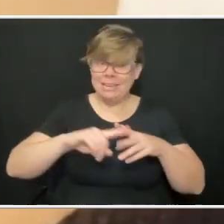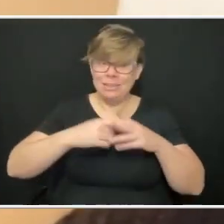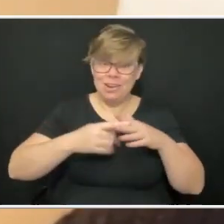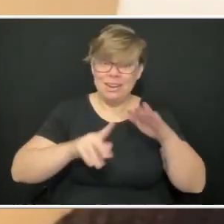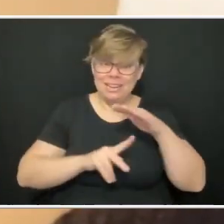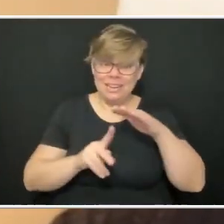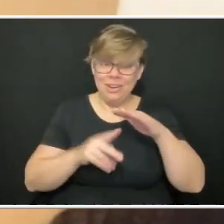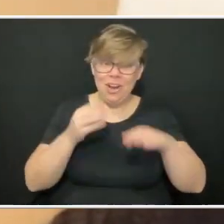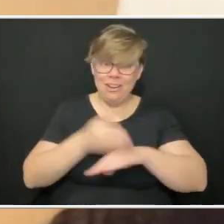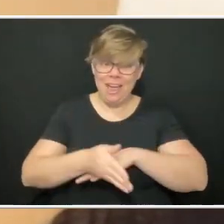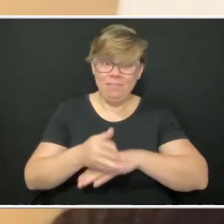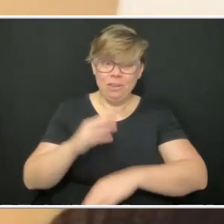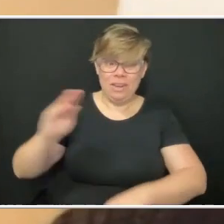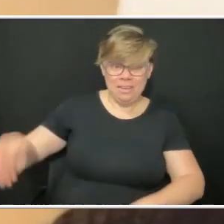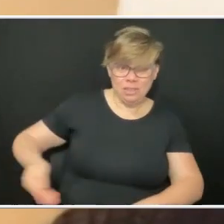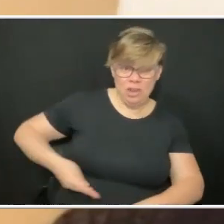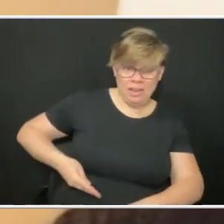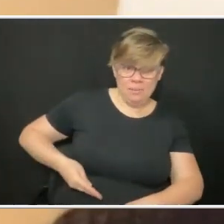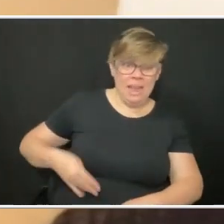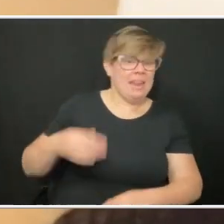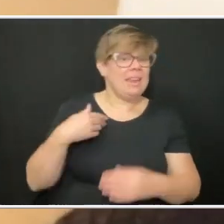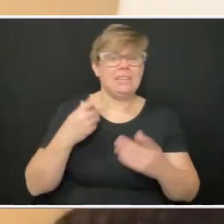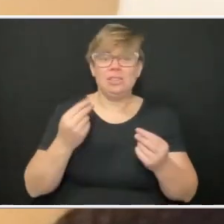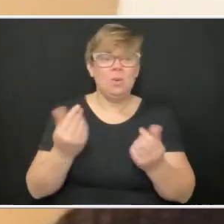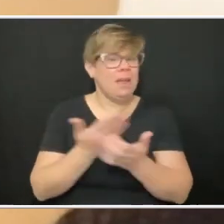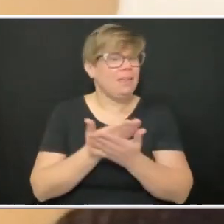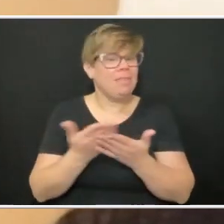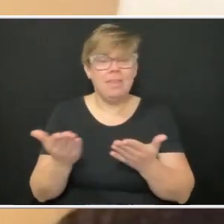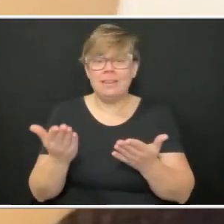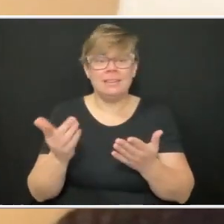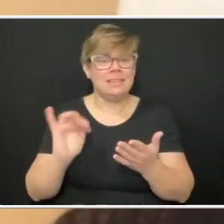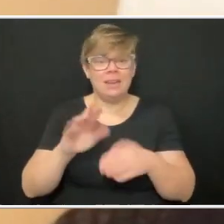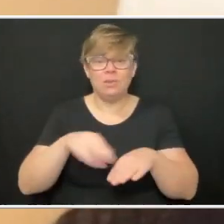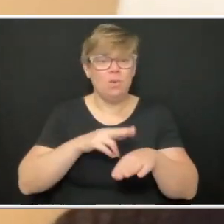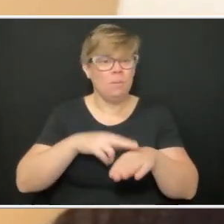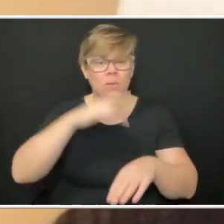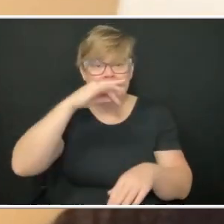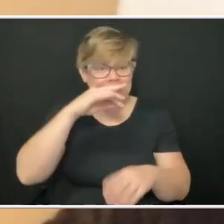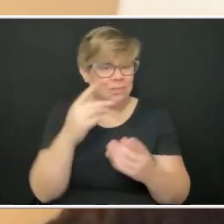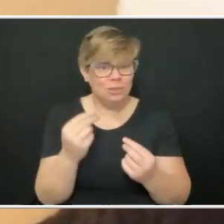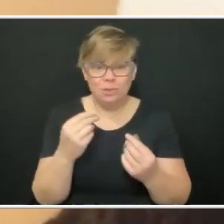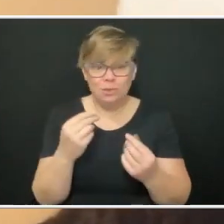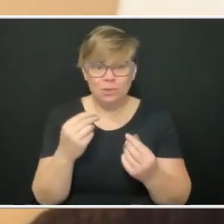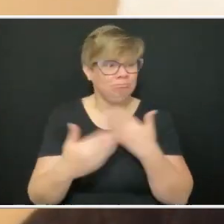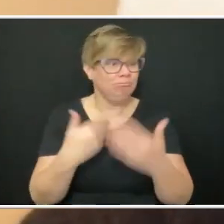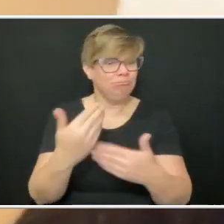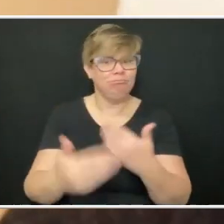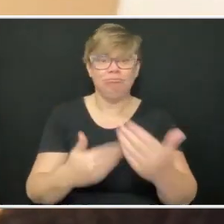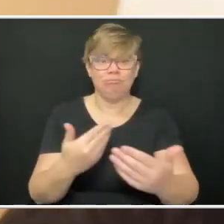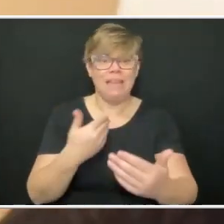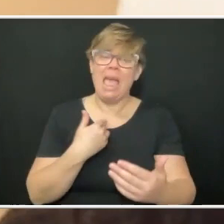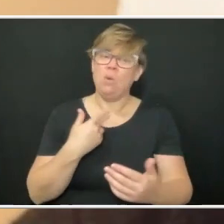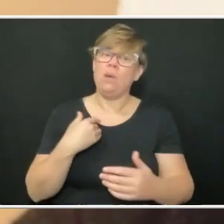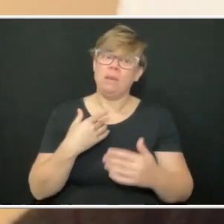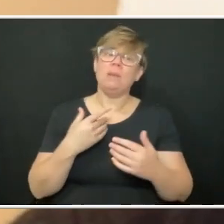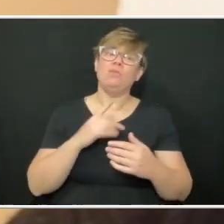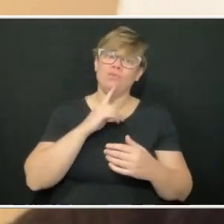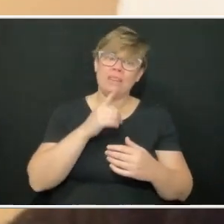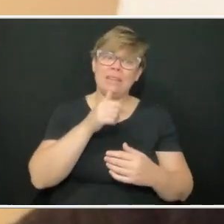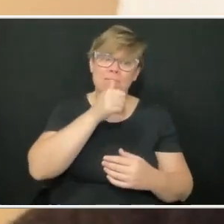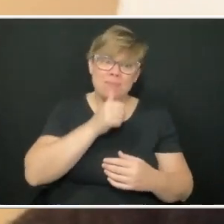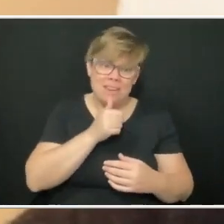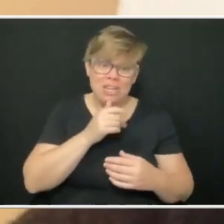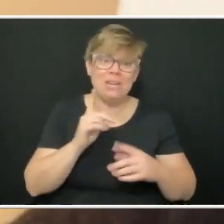after his transplant. He's doing things that regular kids do, and it's been long awaited. We're just